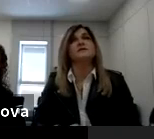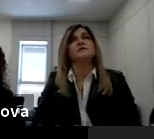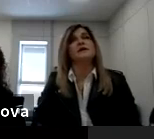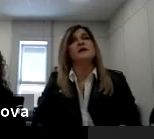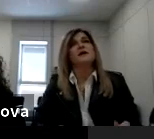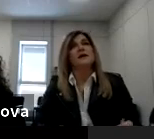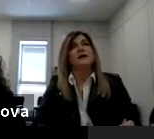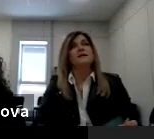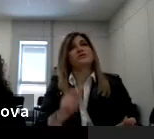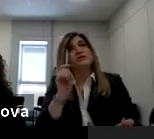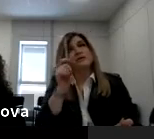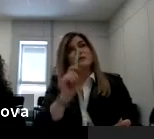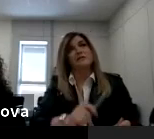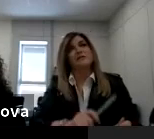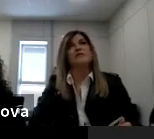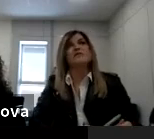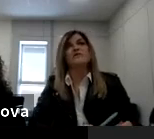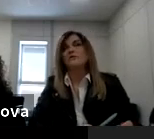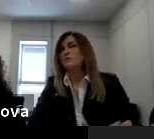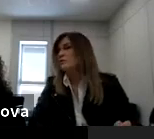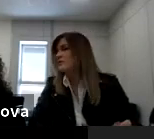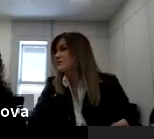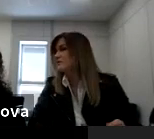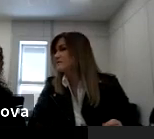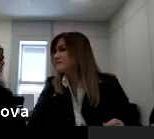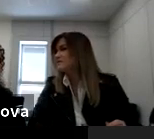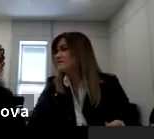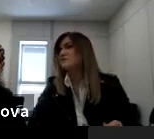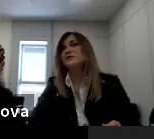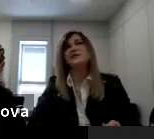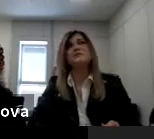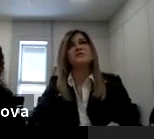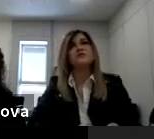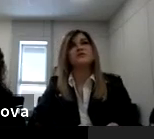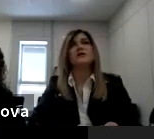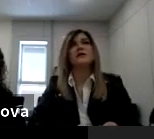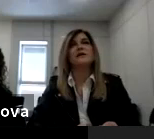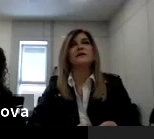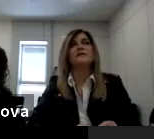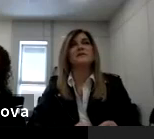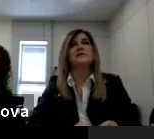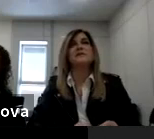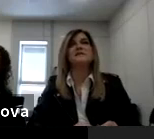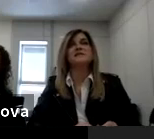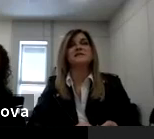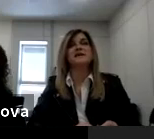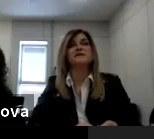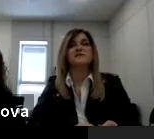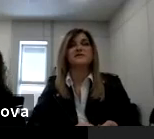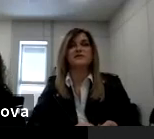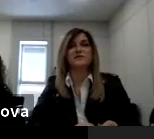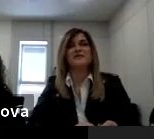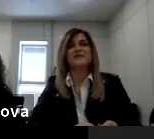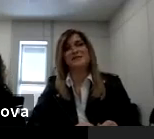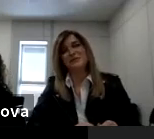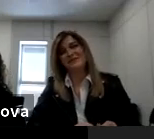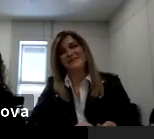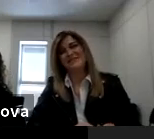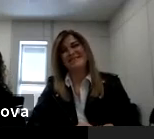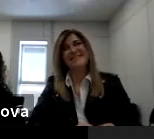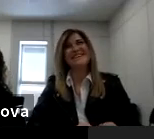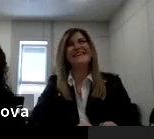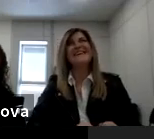Sensors. Sensors, yes. Actually, the authors of this project are very talented guys from